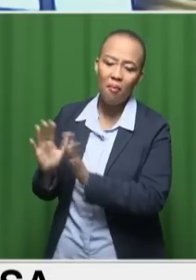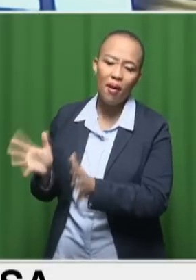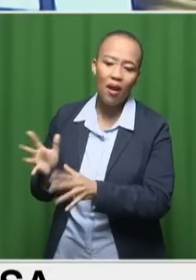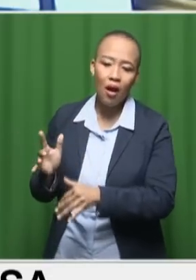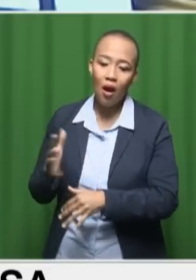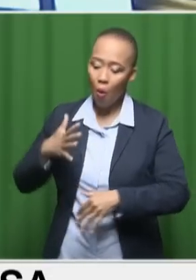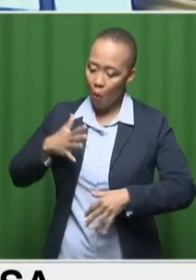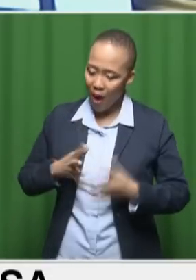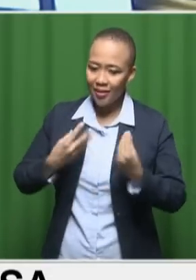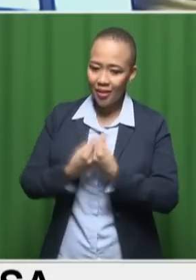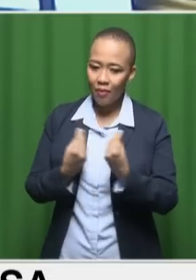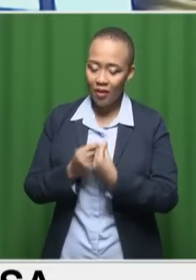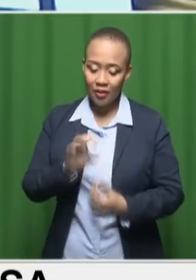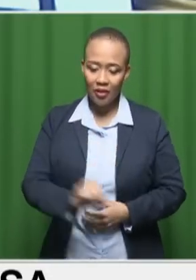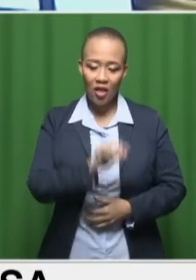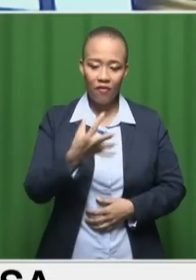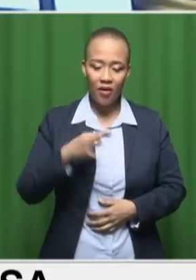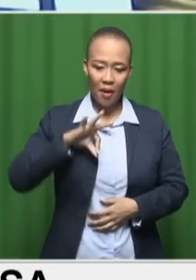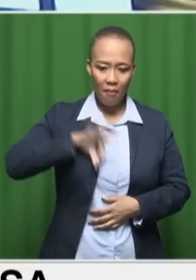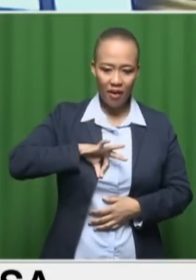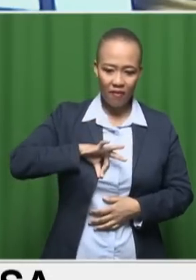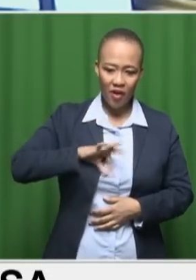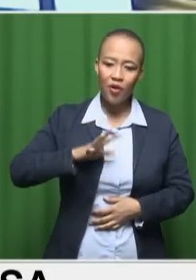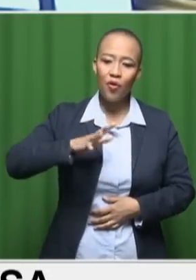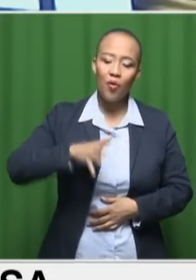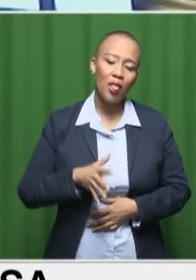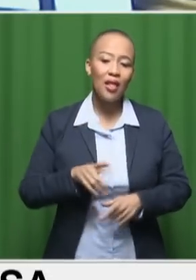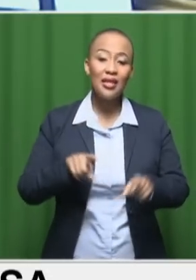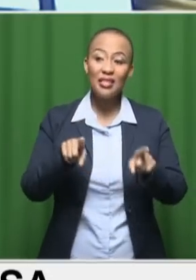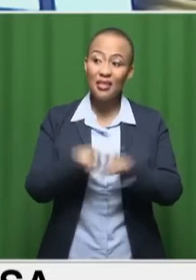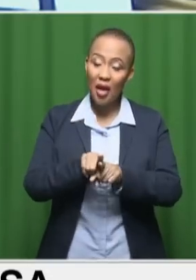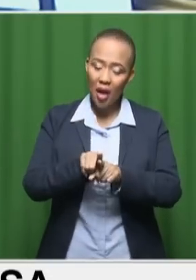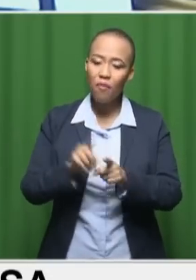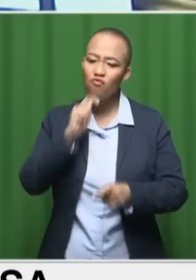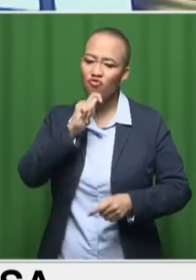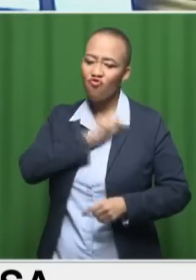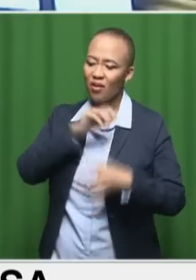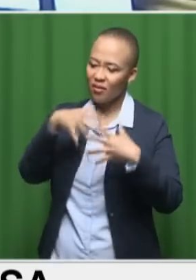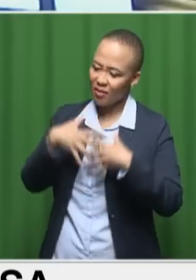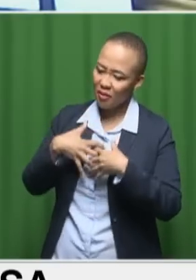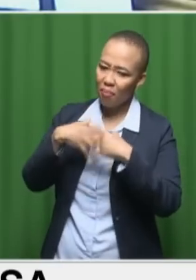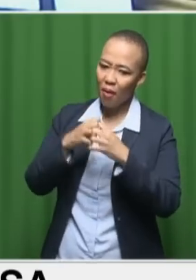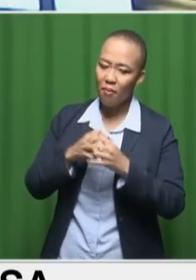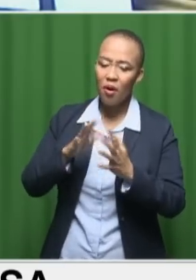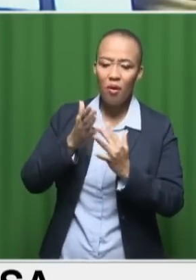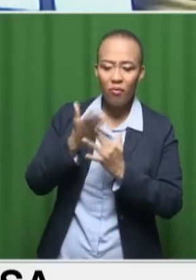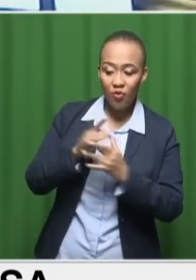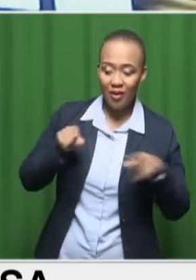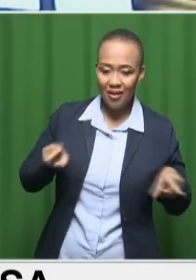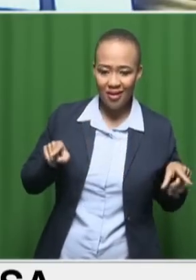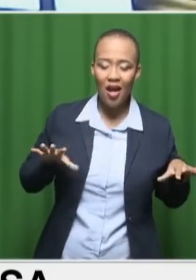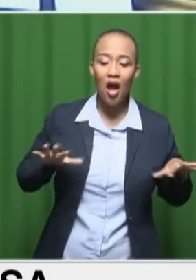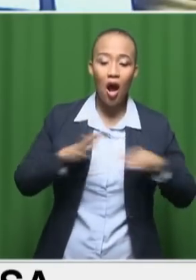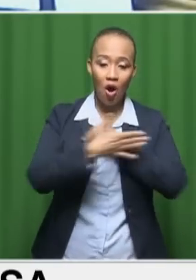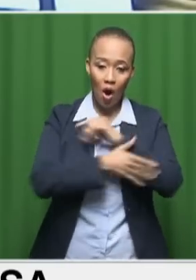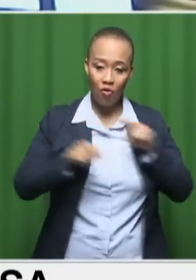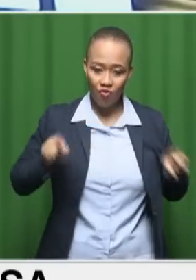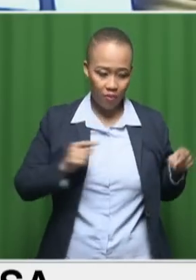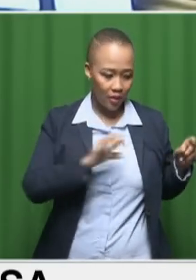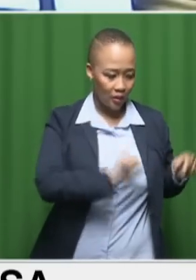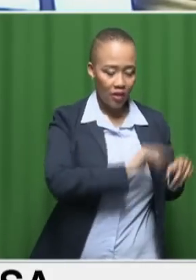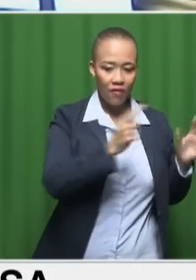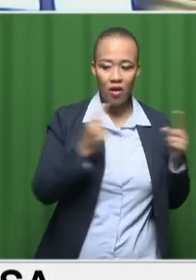of international criminal courts do we want that is reflective to the needs, to the responses, and that becomes